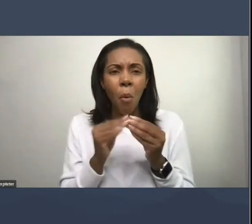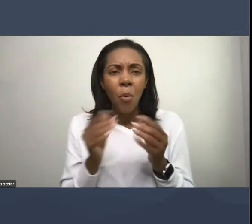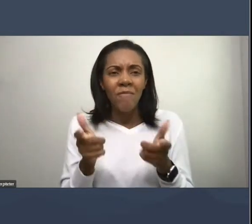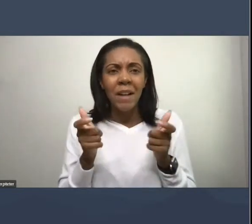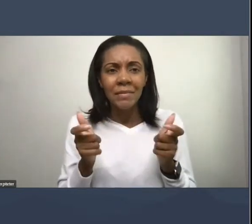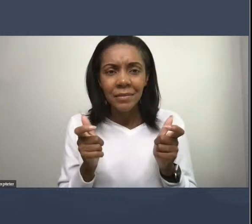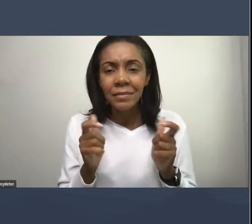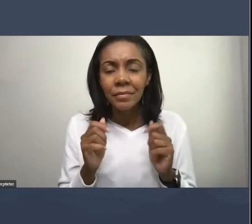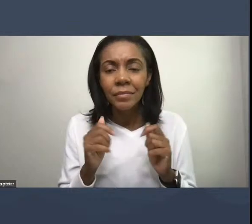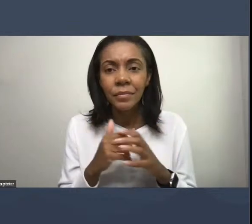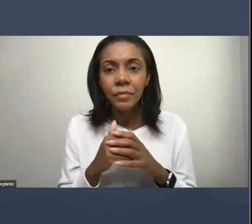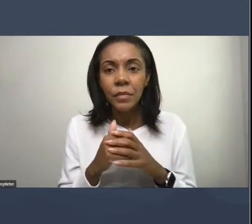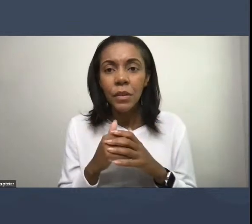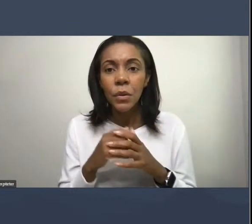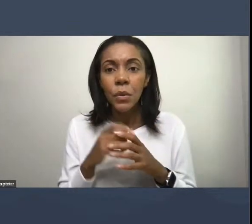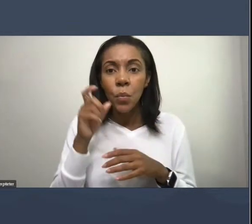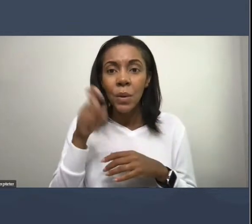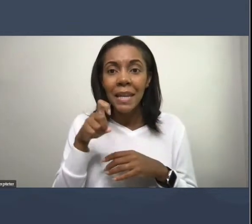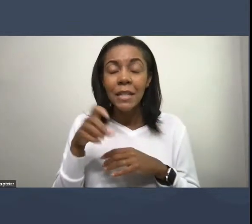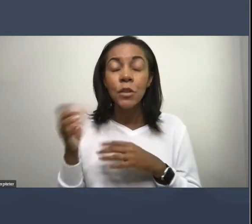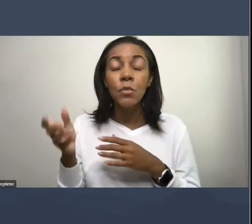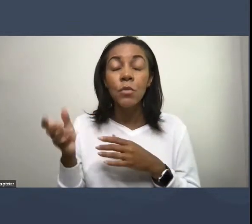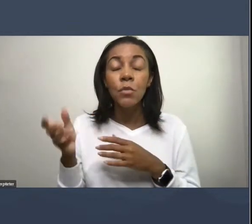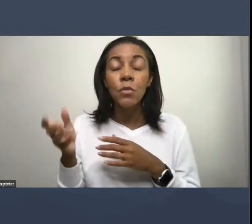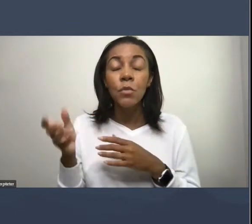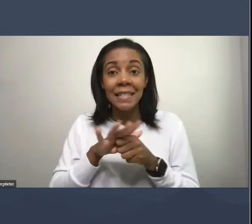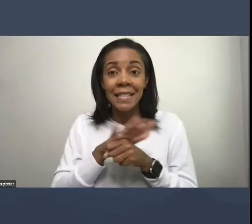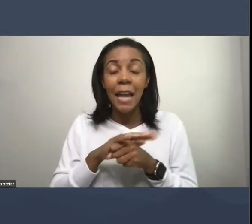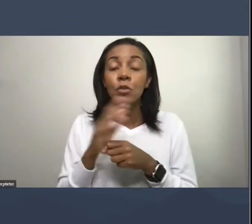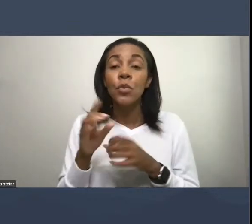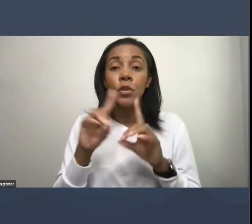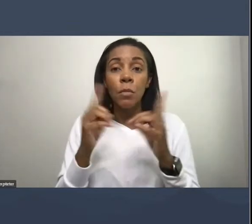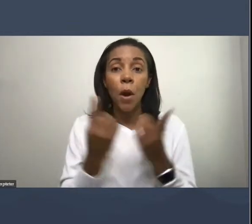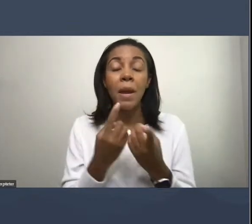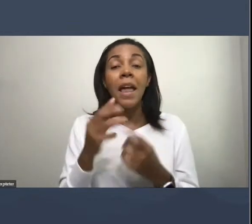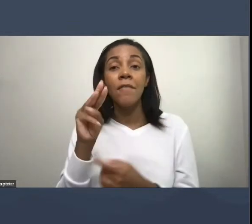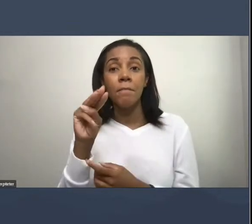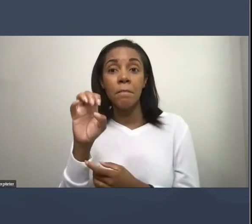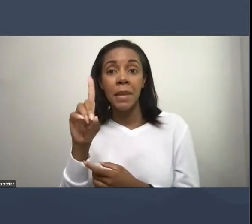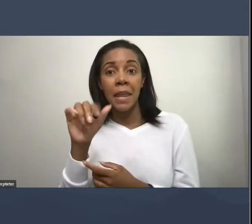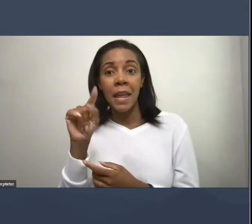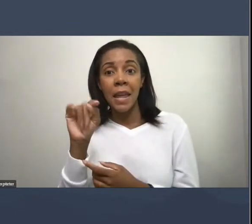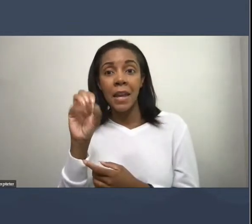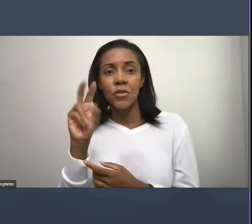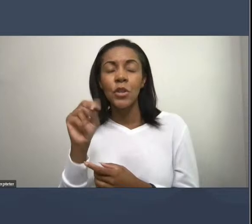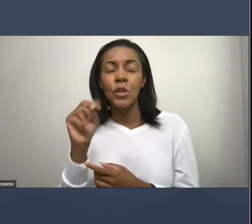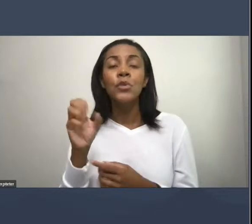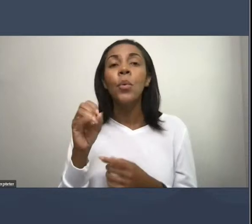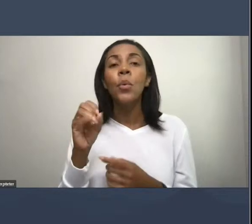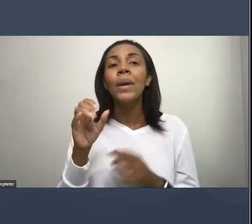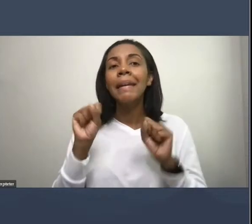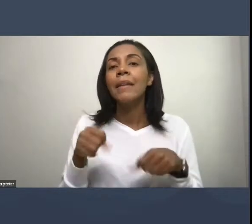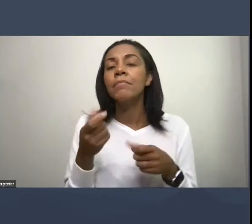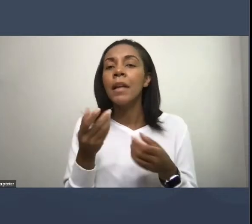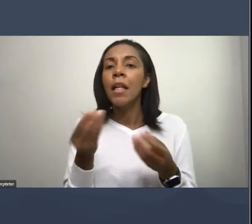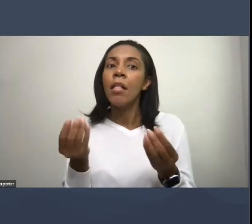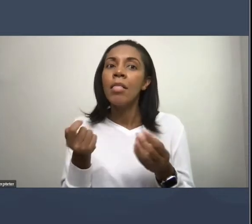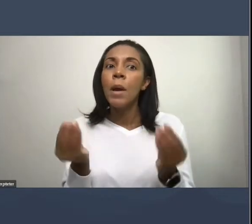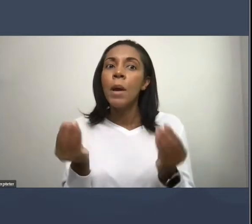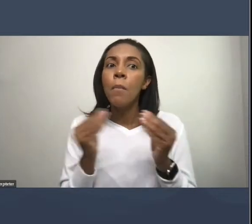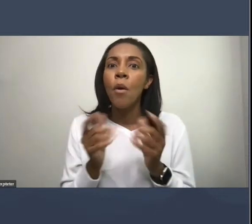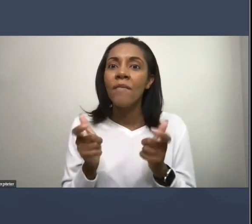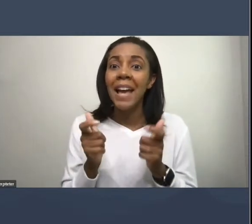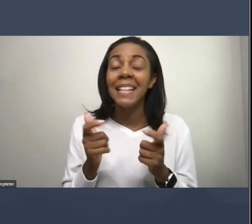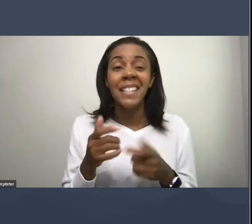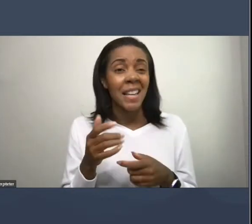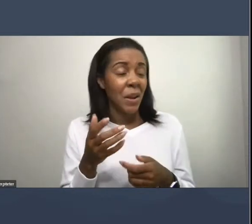we'll bring this site into the Department of Remediation so we could expedite it. Now, I'm saying expedite. I know many of you are saying, man, it's taking a